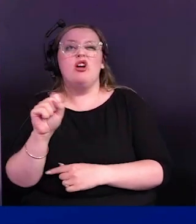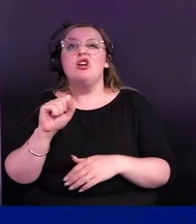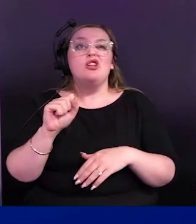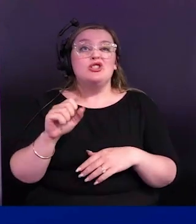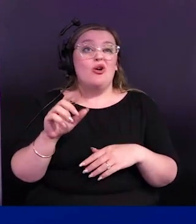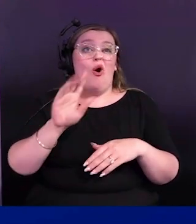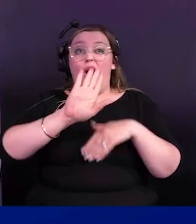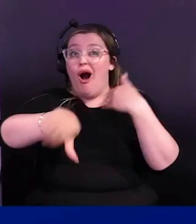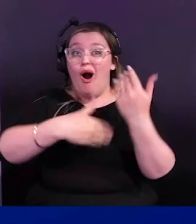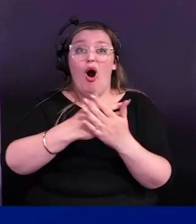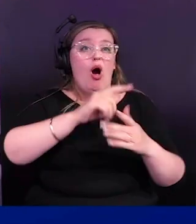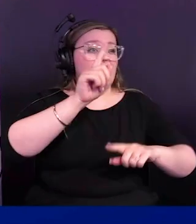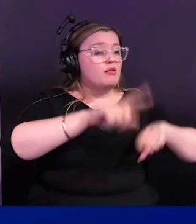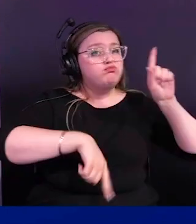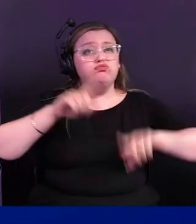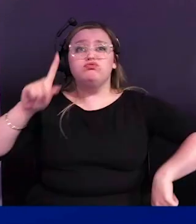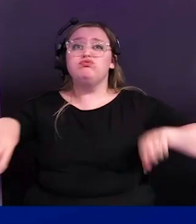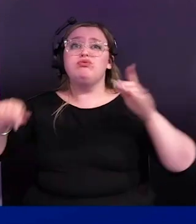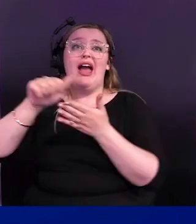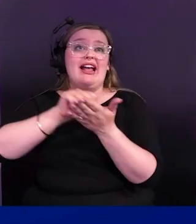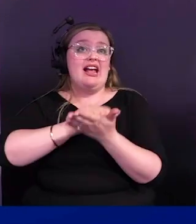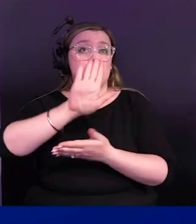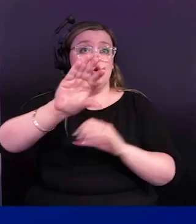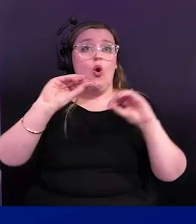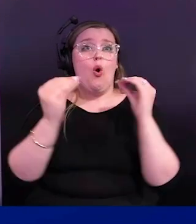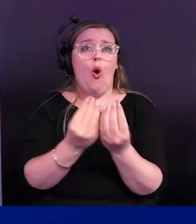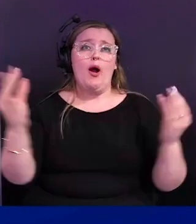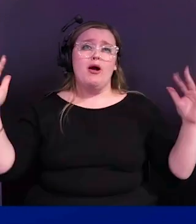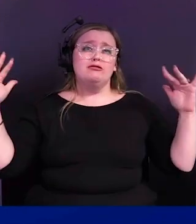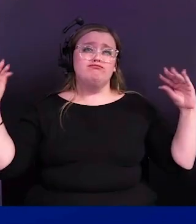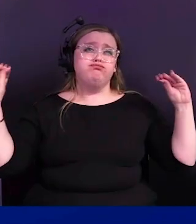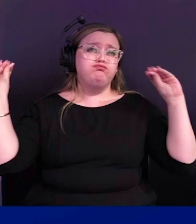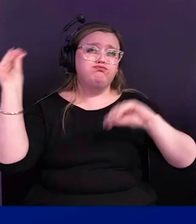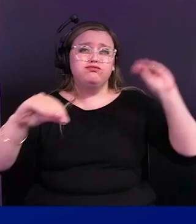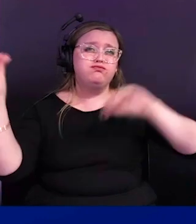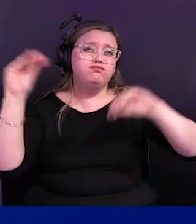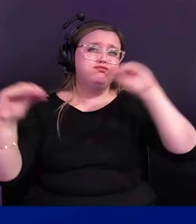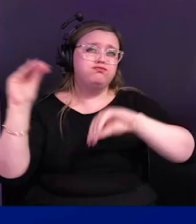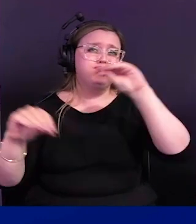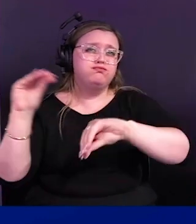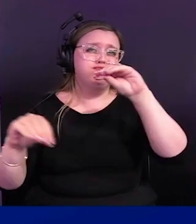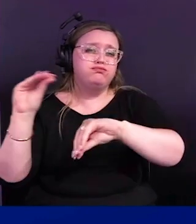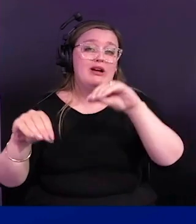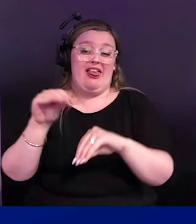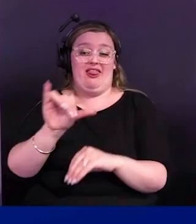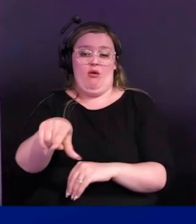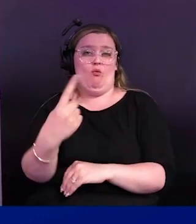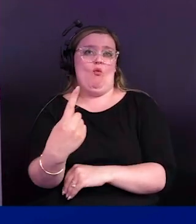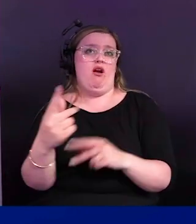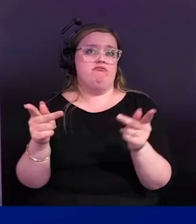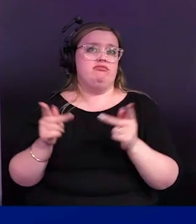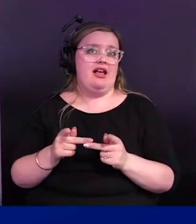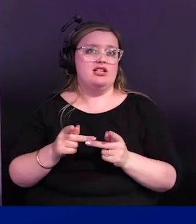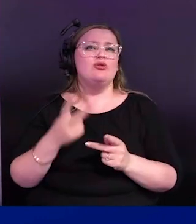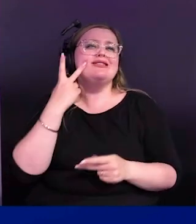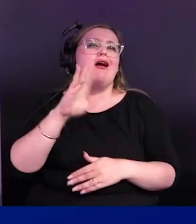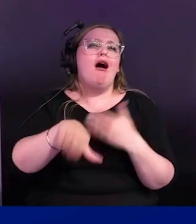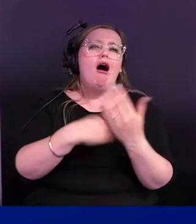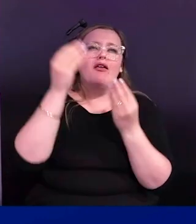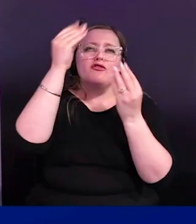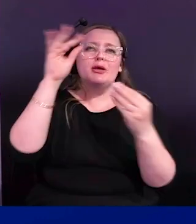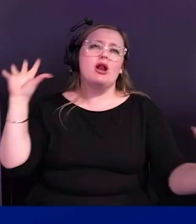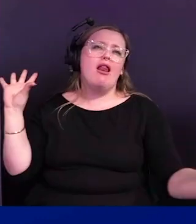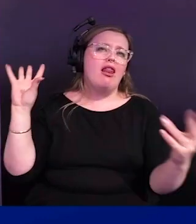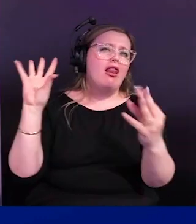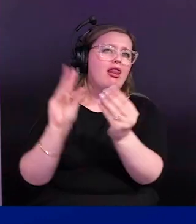different accounts within your organization. And so if you have that, you're going to see all of that information aggregated so that you get